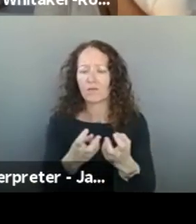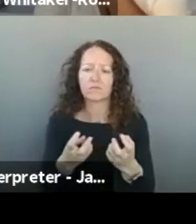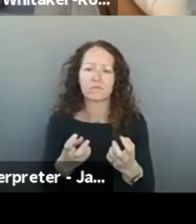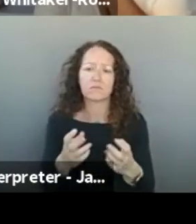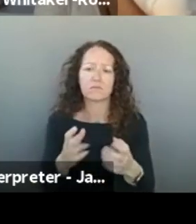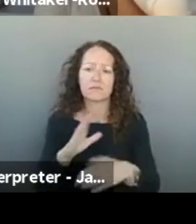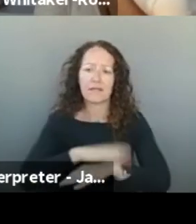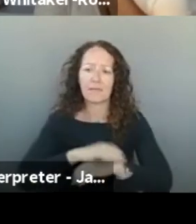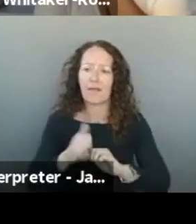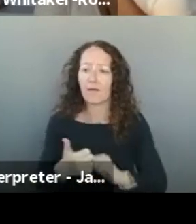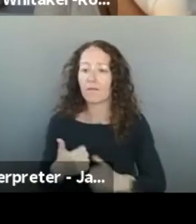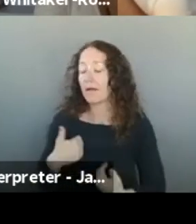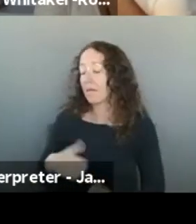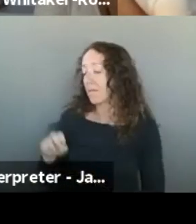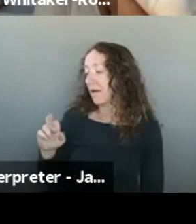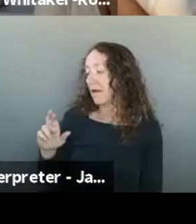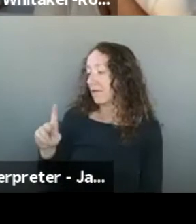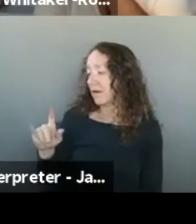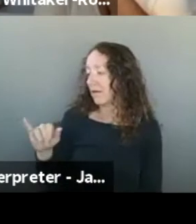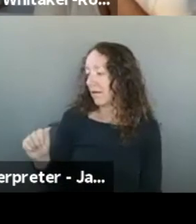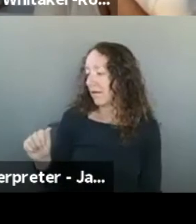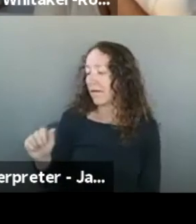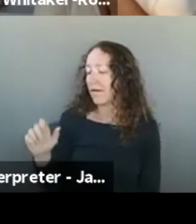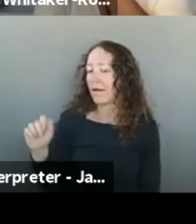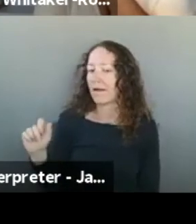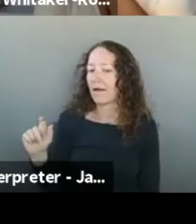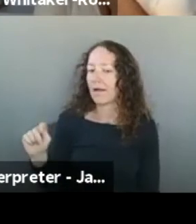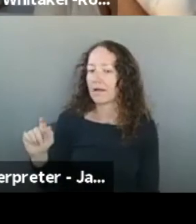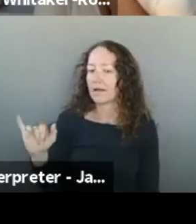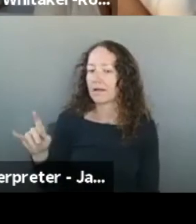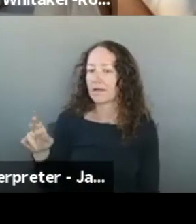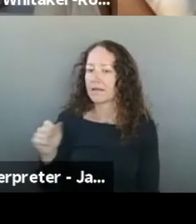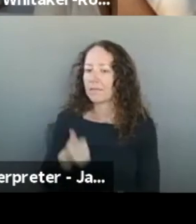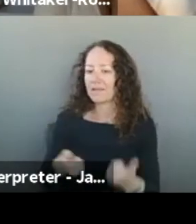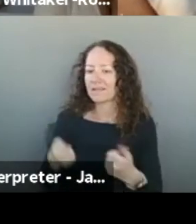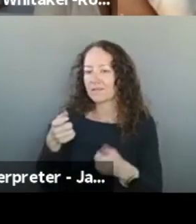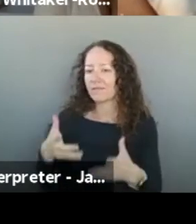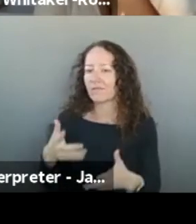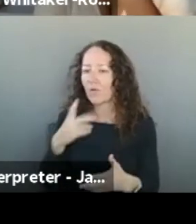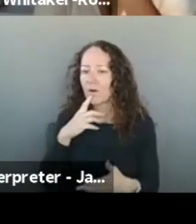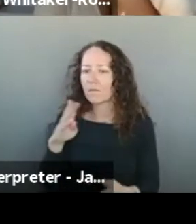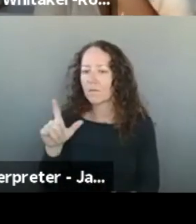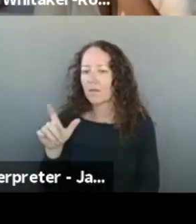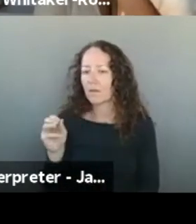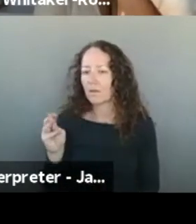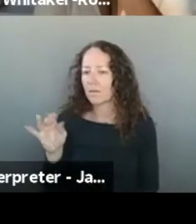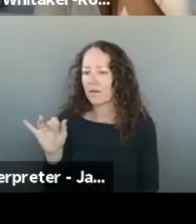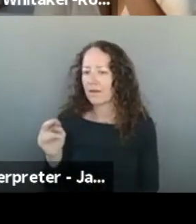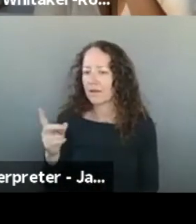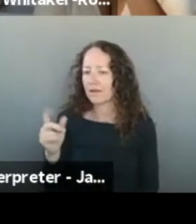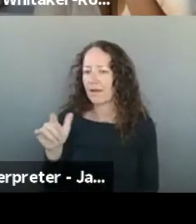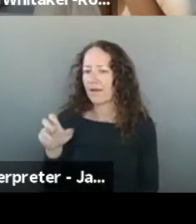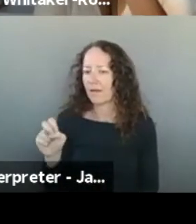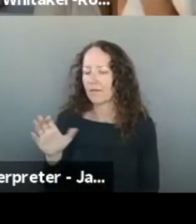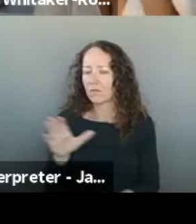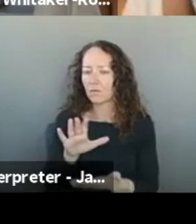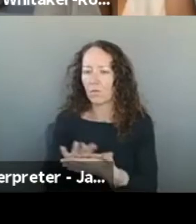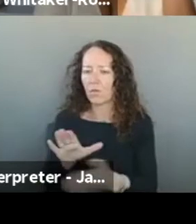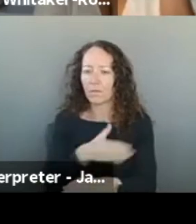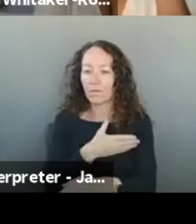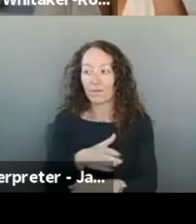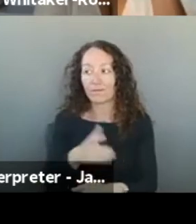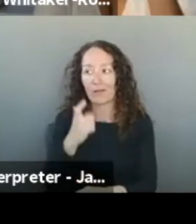so I'm Erica Atkins. I'm the Executive Director of the Bloomingdale School of Music. I'm also new in my leadership at Bloomingdale. I've been there